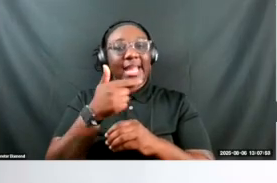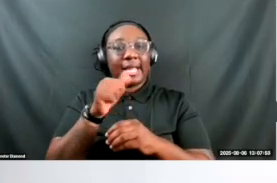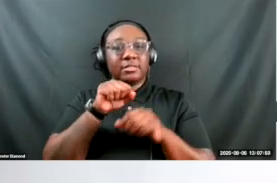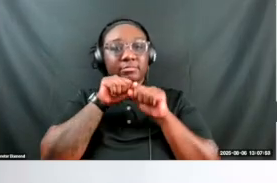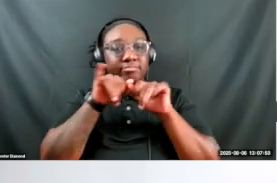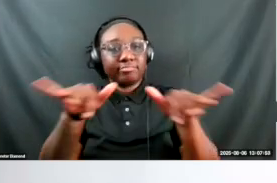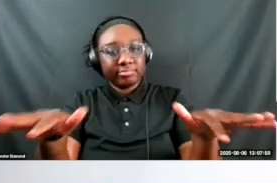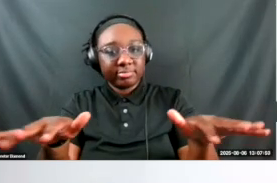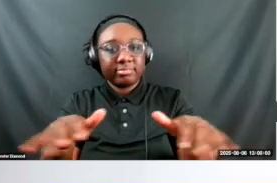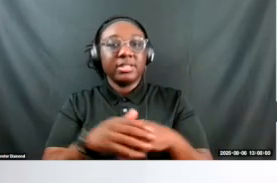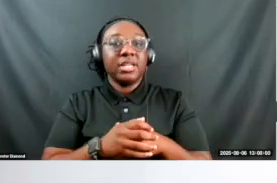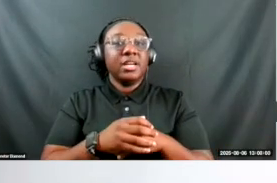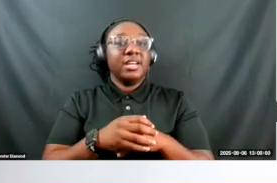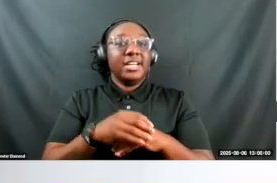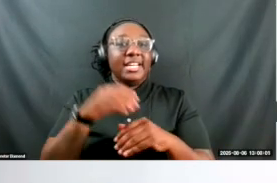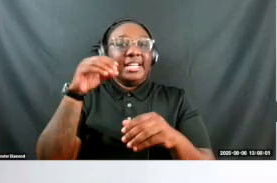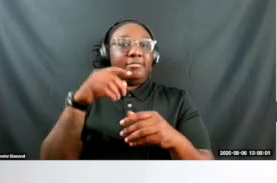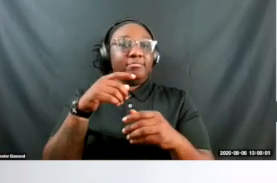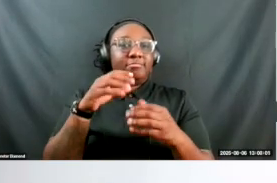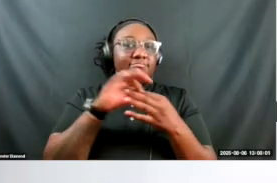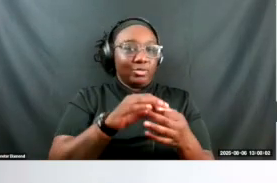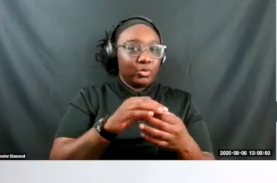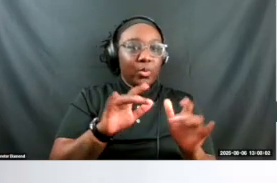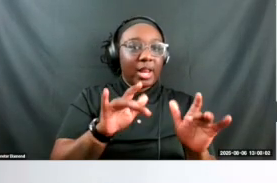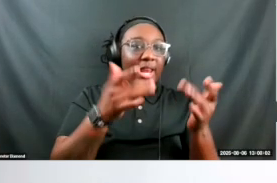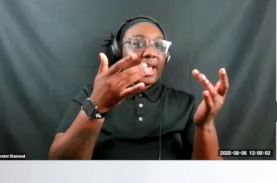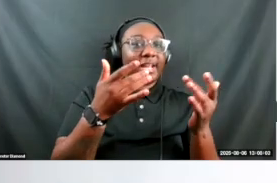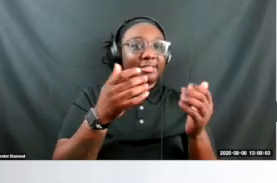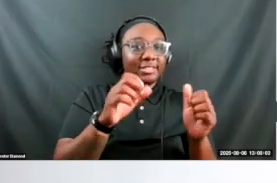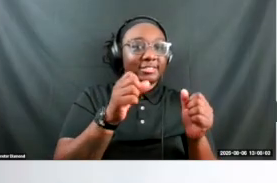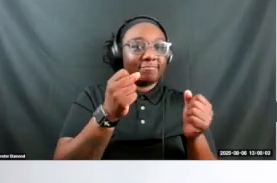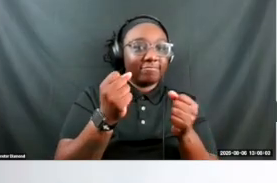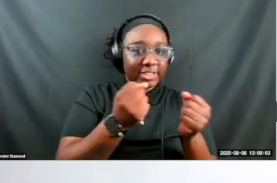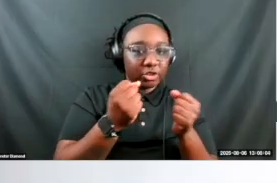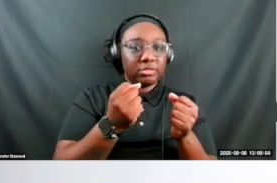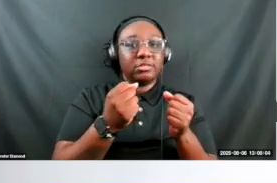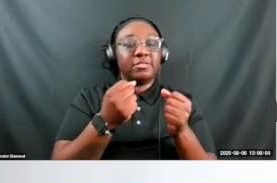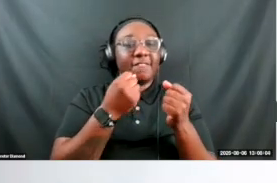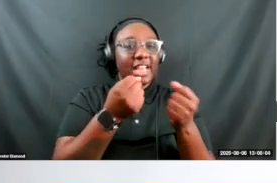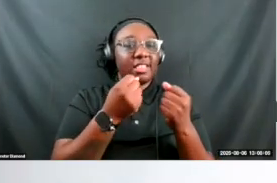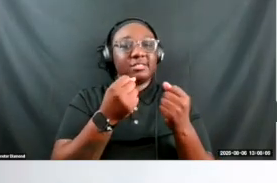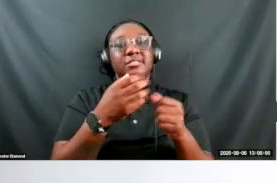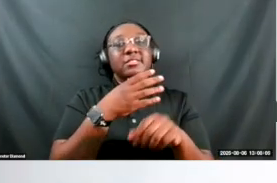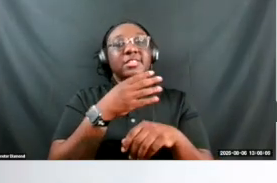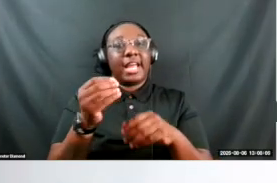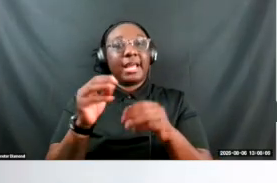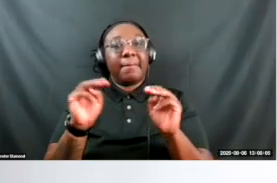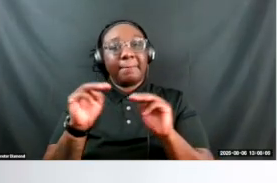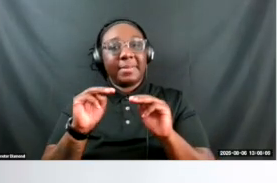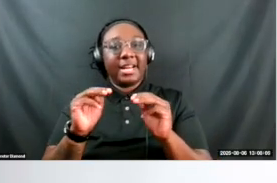heavy-duty on- and off-road vehicles and equipment. This includes reducing vehicle miles traveled, or VMT. Next slide,